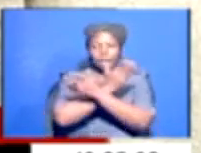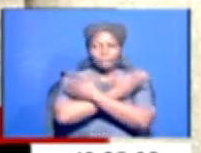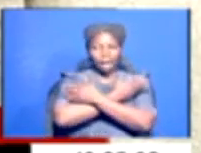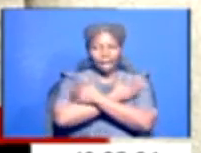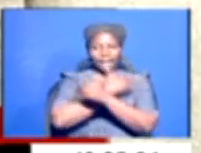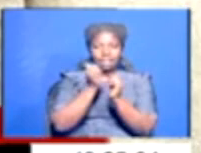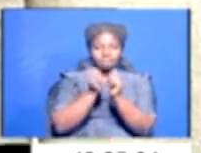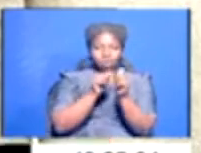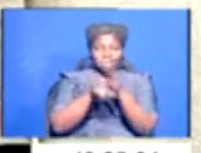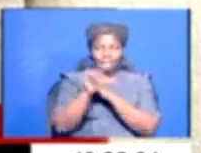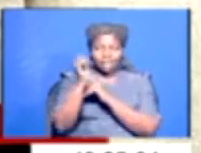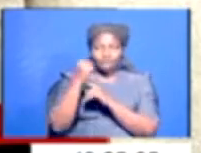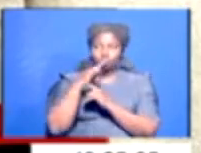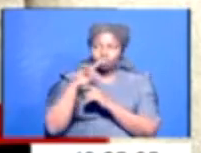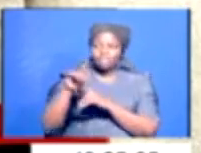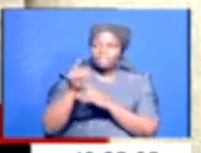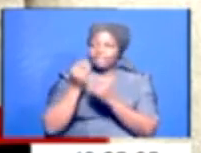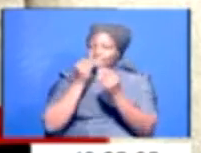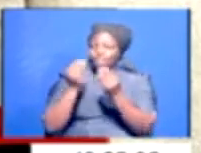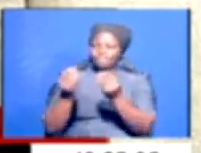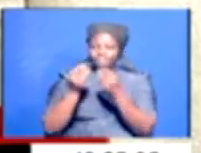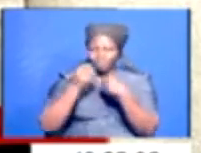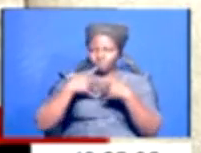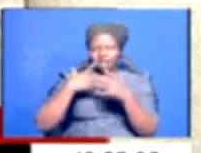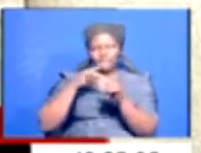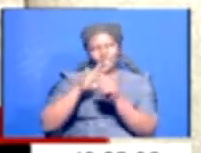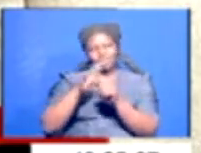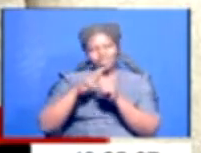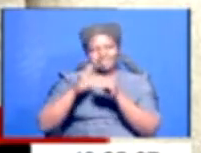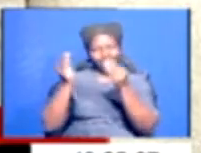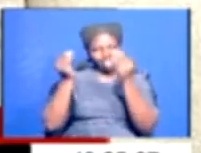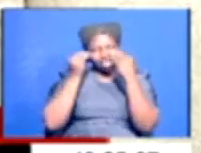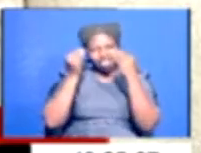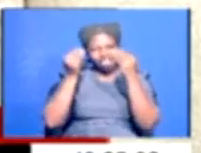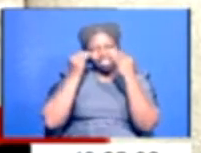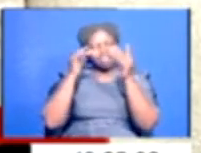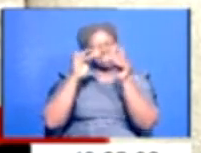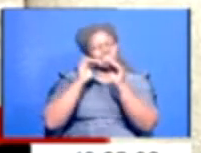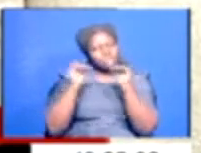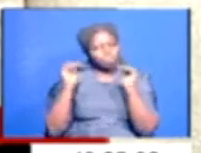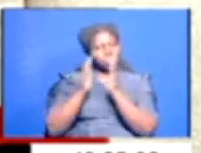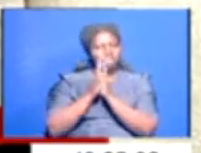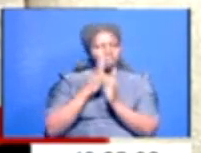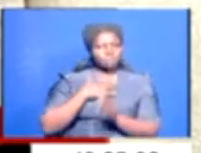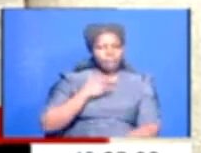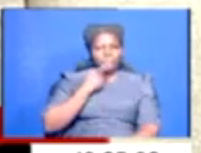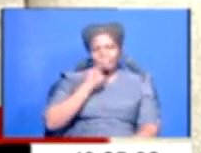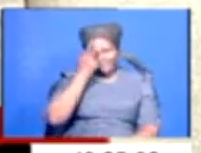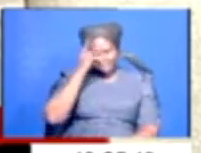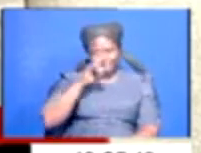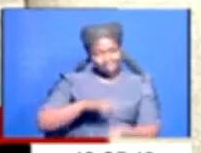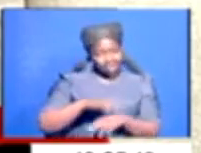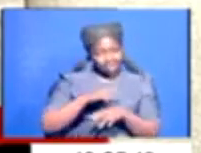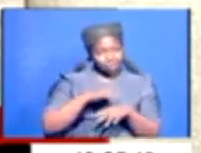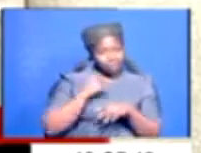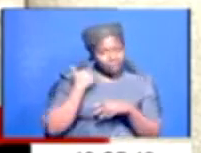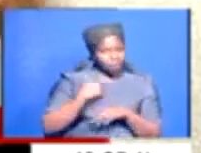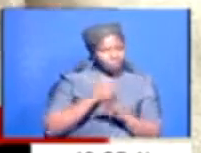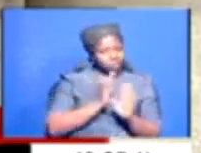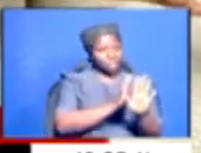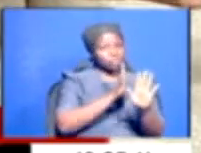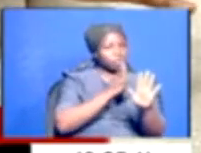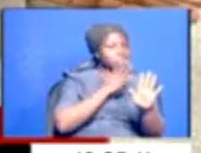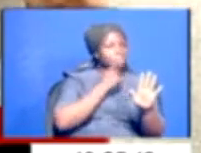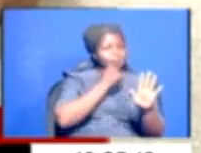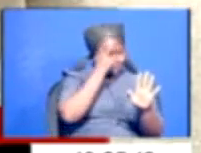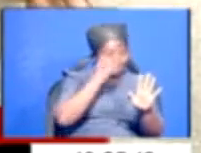He has teach me, like, he's my parent now. When I am away with my real parents at home, Pomet,